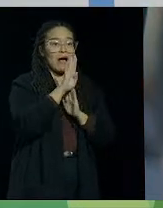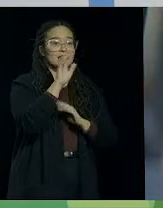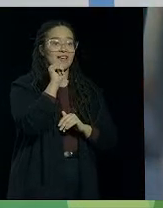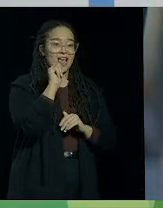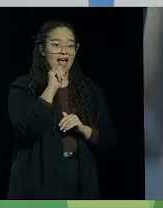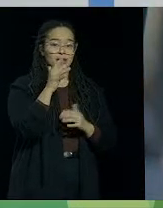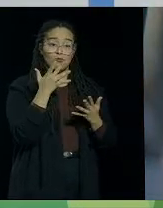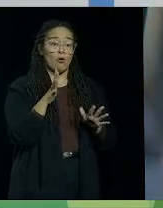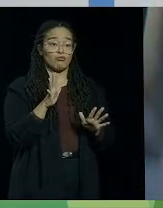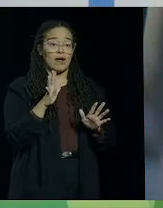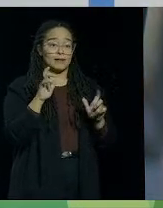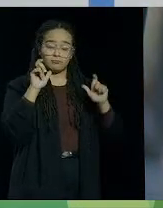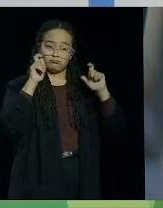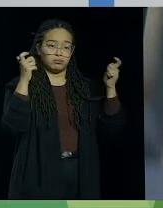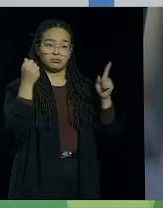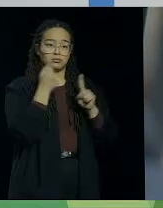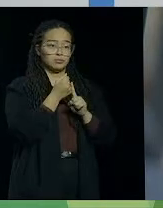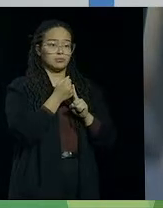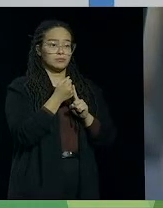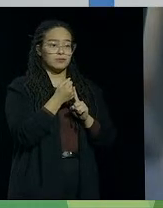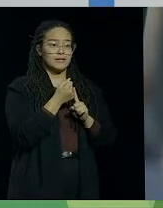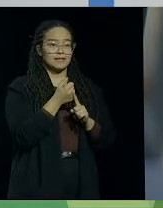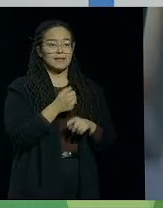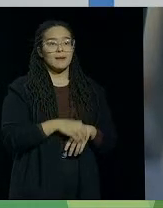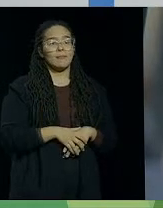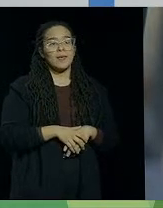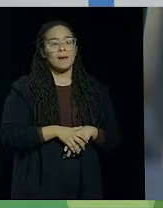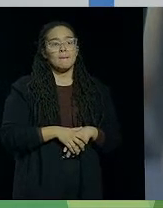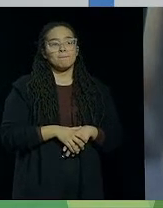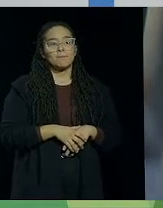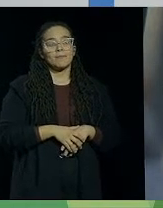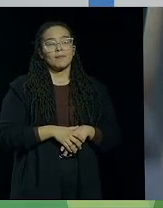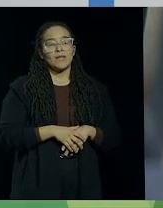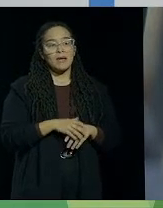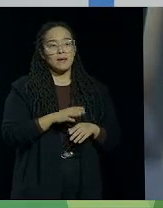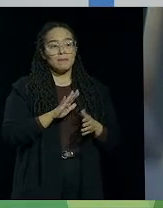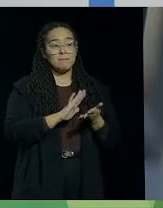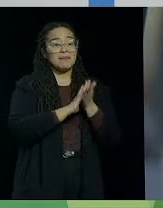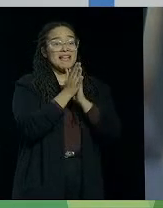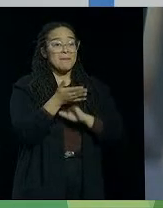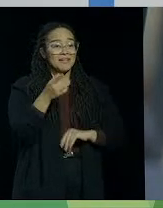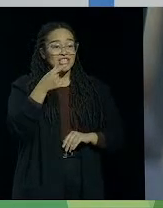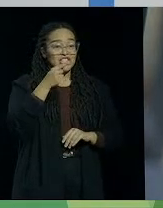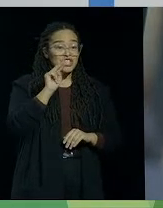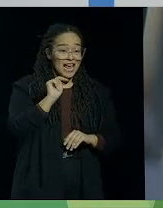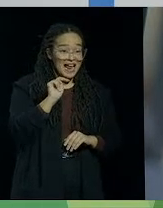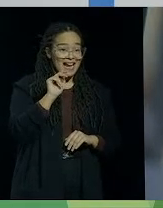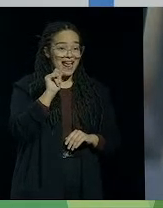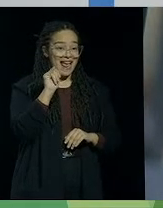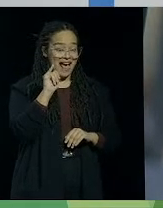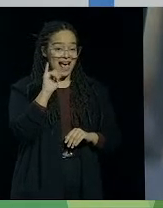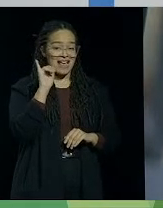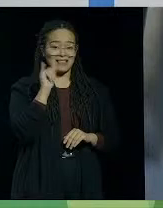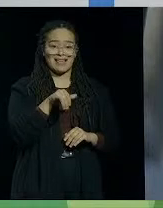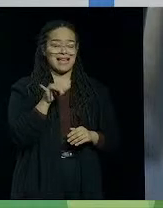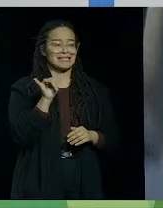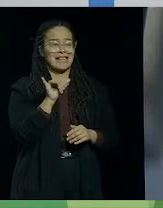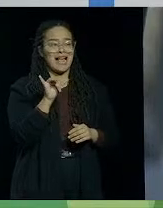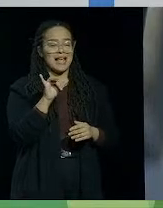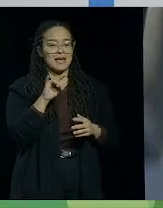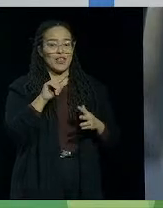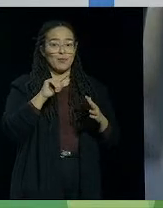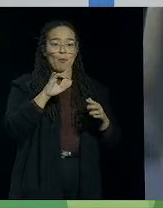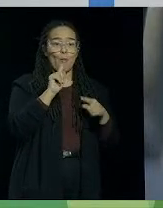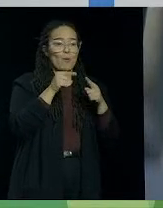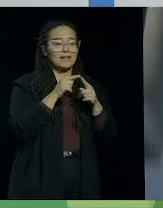intelligence was already a milestone in itself, the leap to generative AI is on par with the invention of the